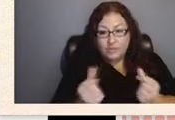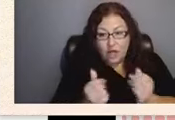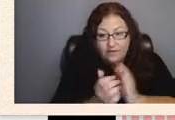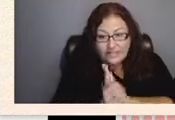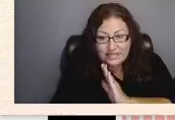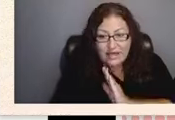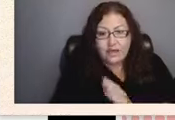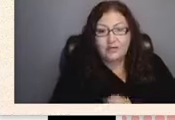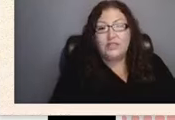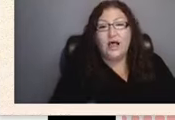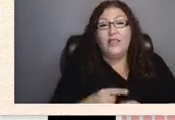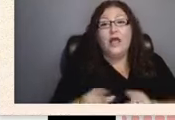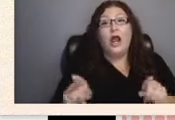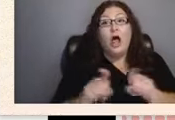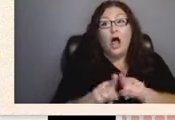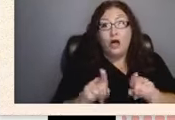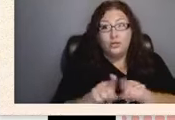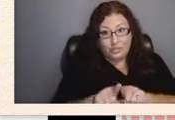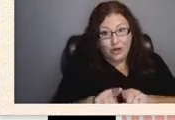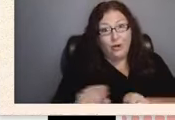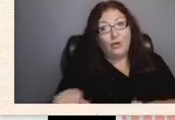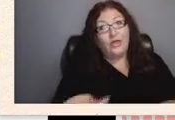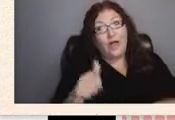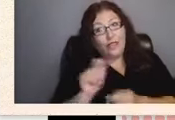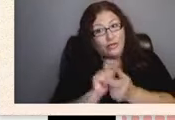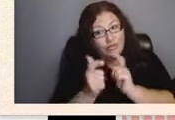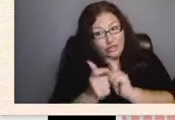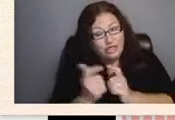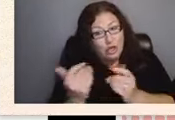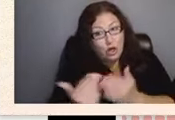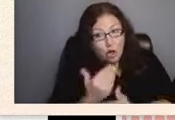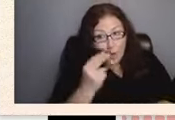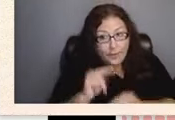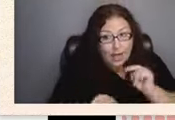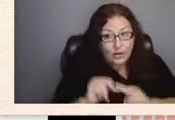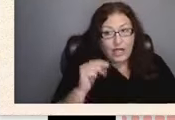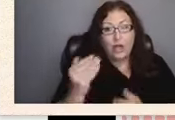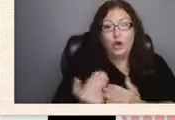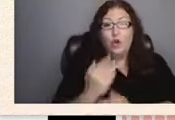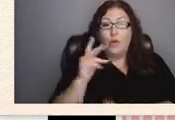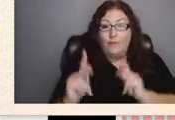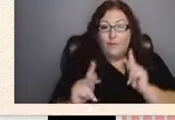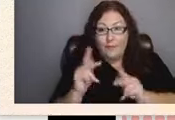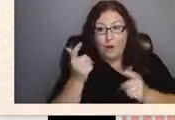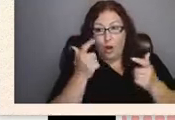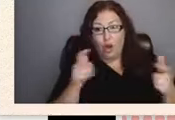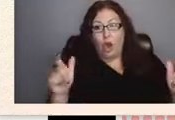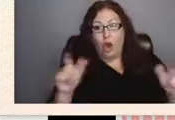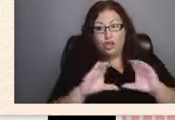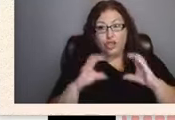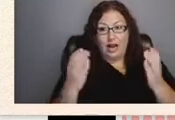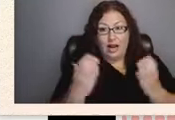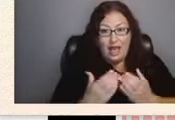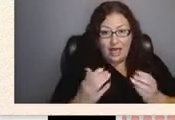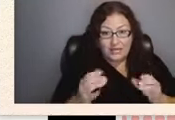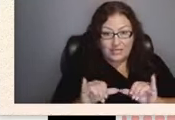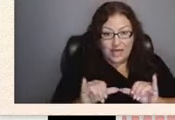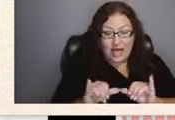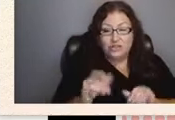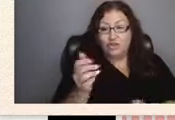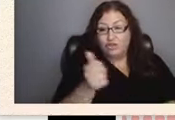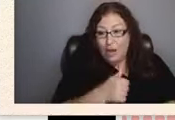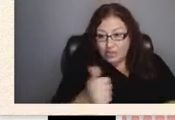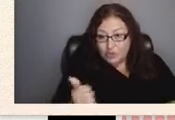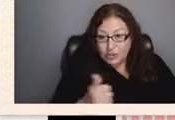then also the other changes, new building, new people, larger class size,